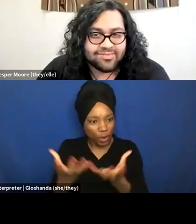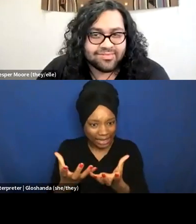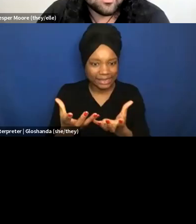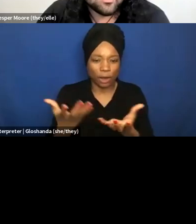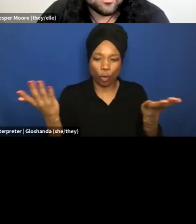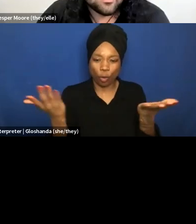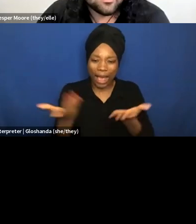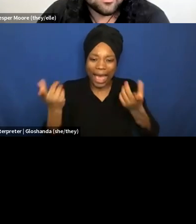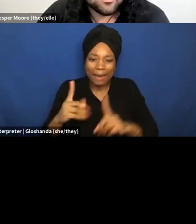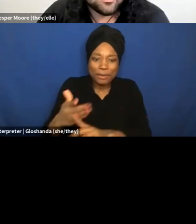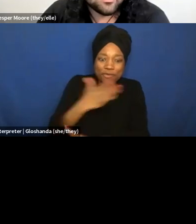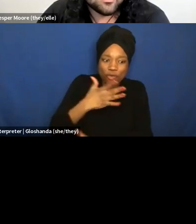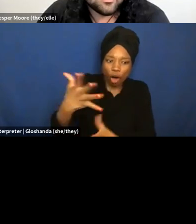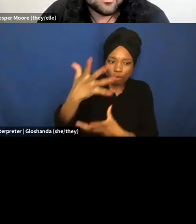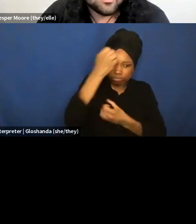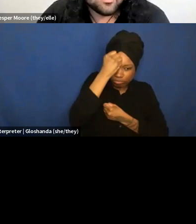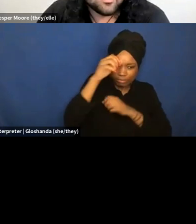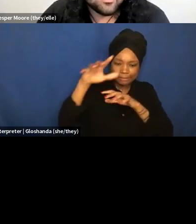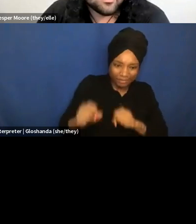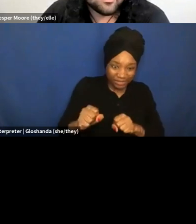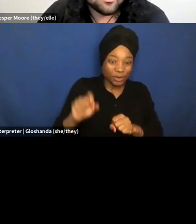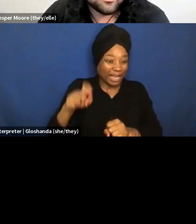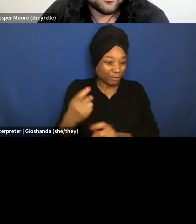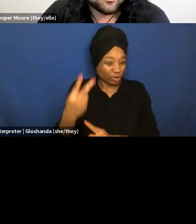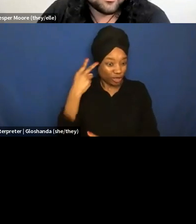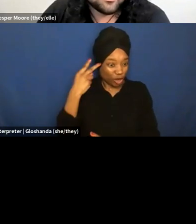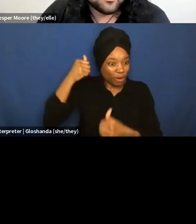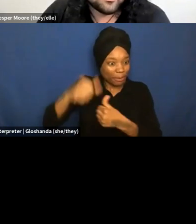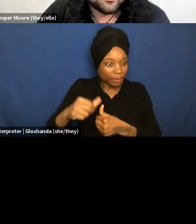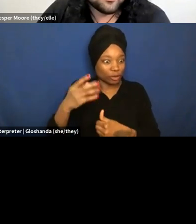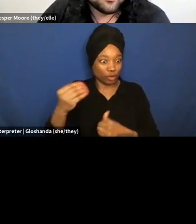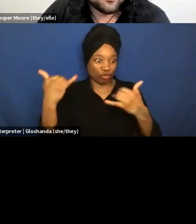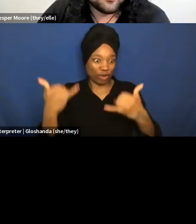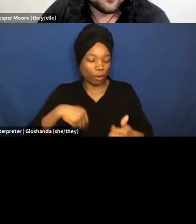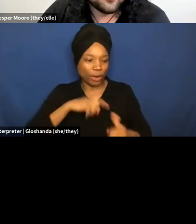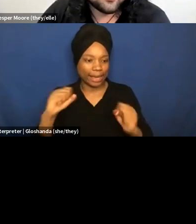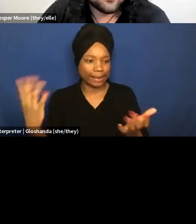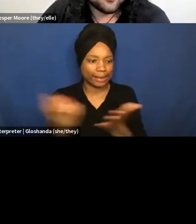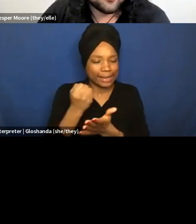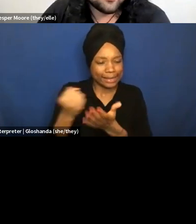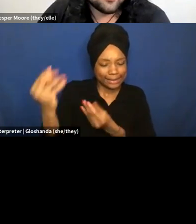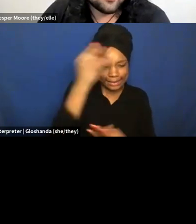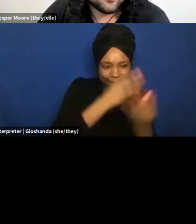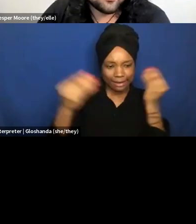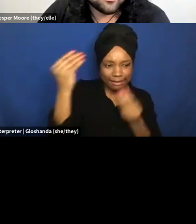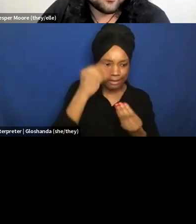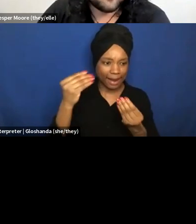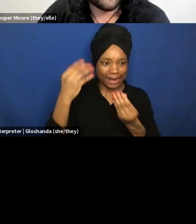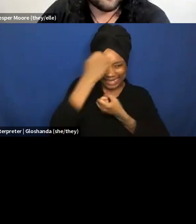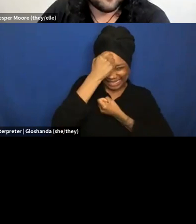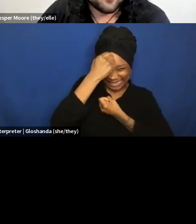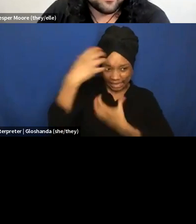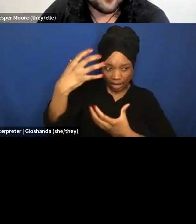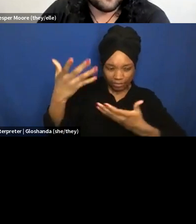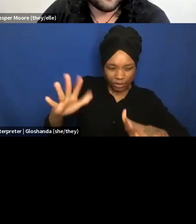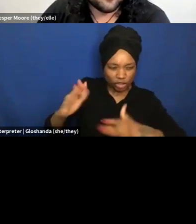then in this moment we can actually nourish our imaginations around what's after decolonization, what's